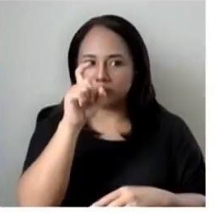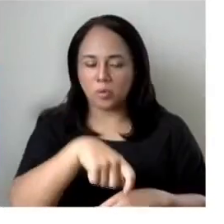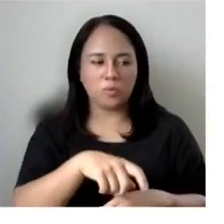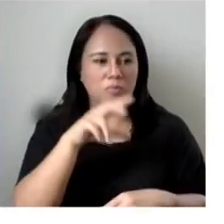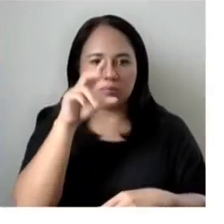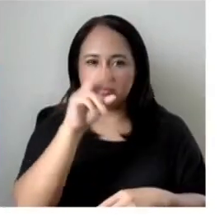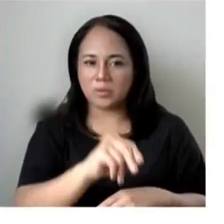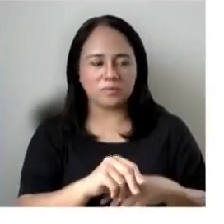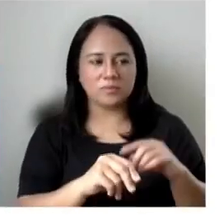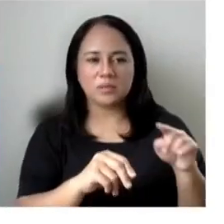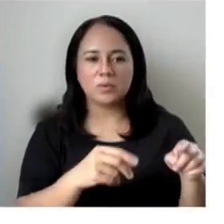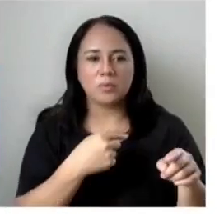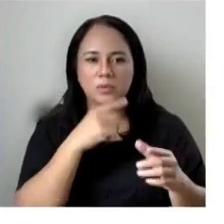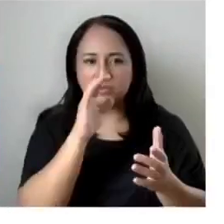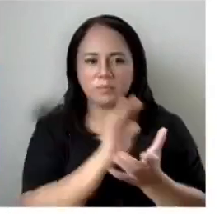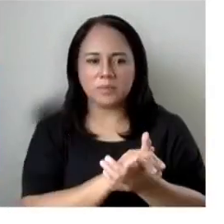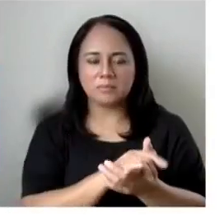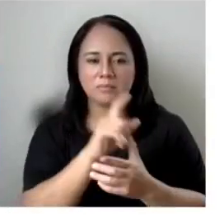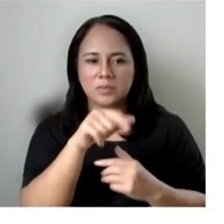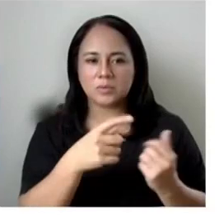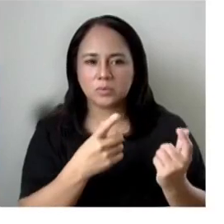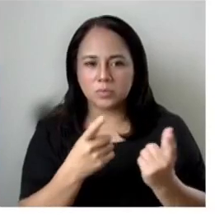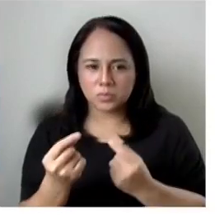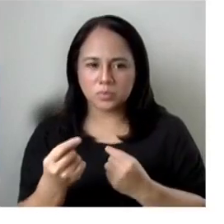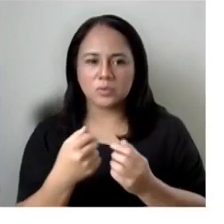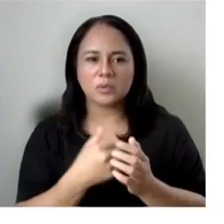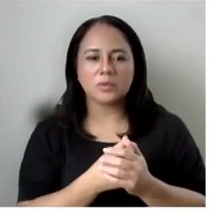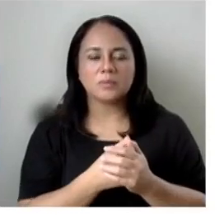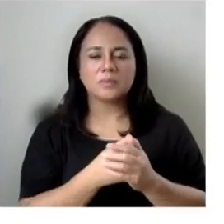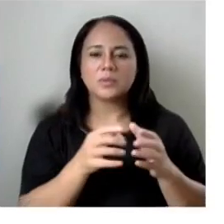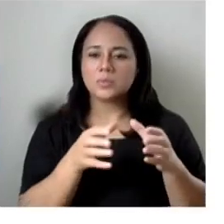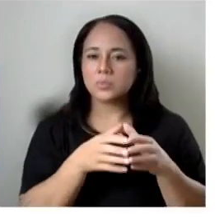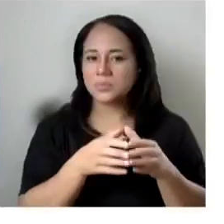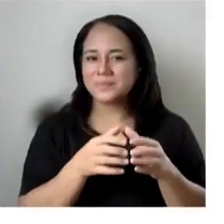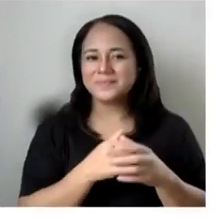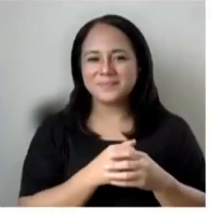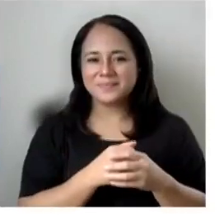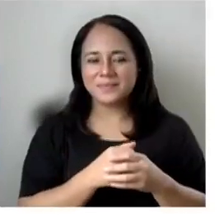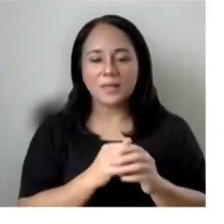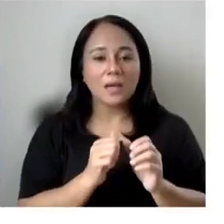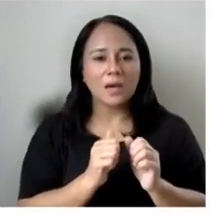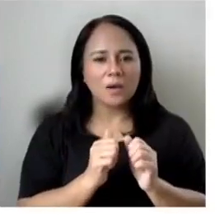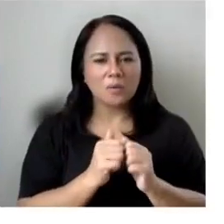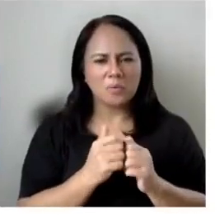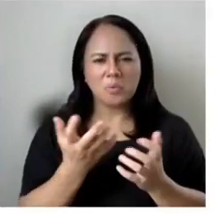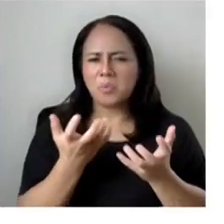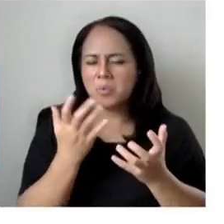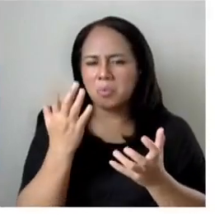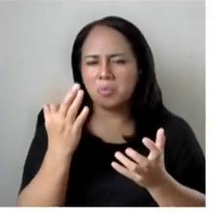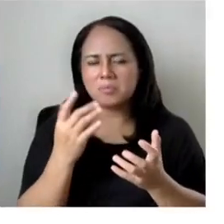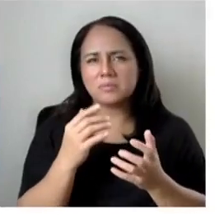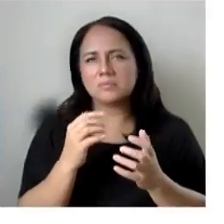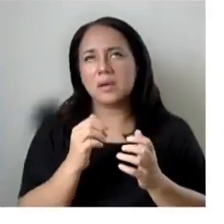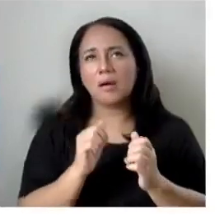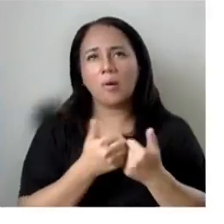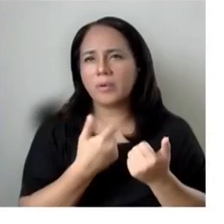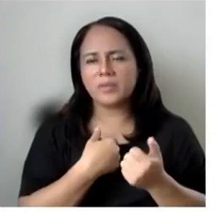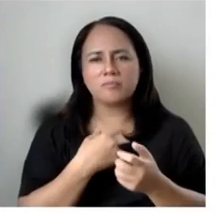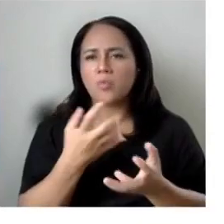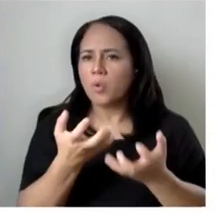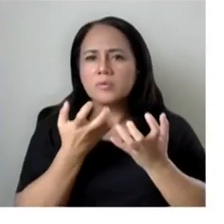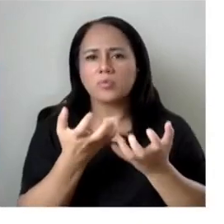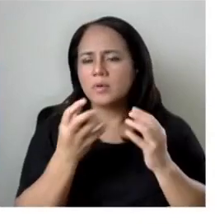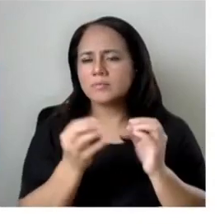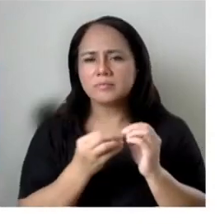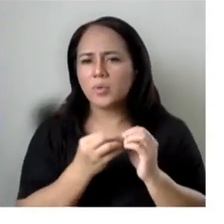what you believe should be done on this group. But what if they persist? And what if they push through? What's going to